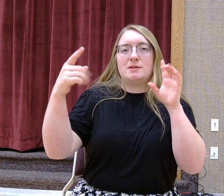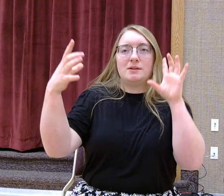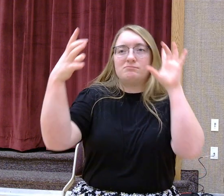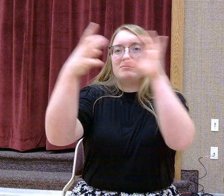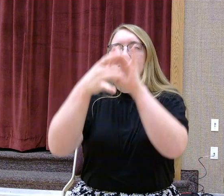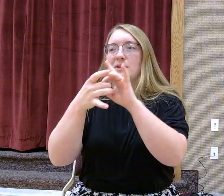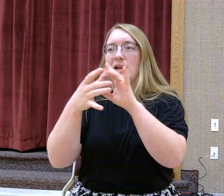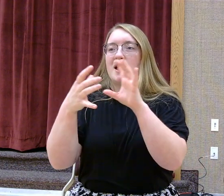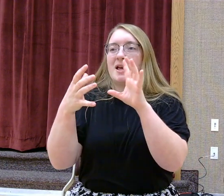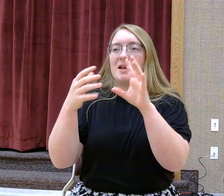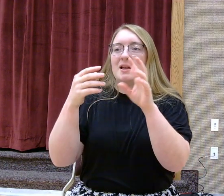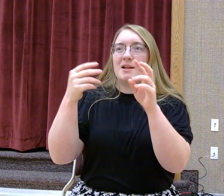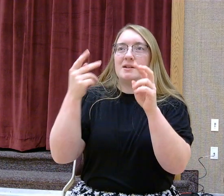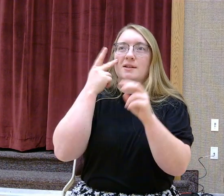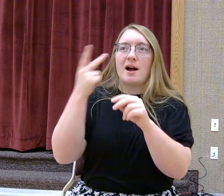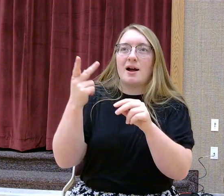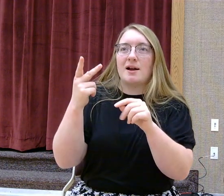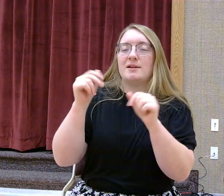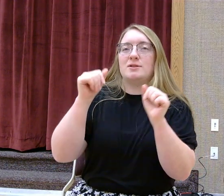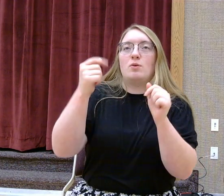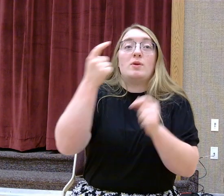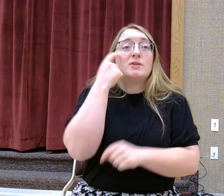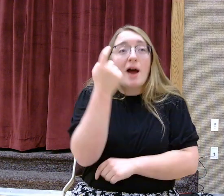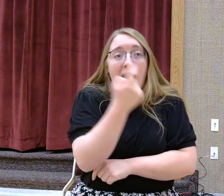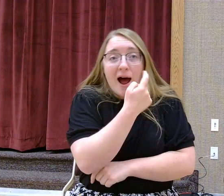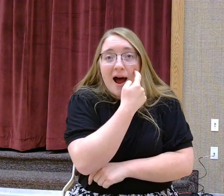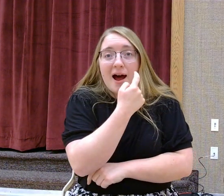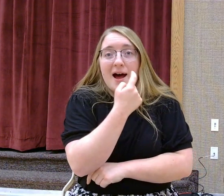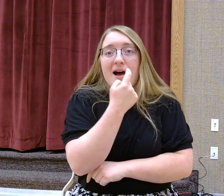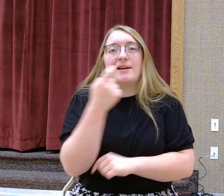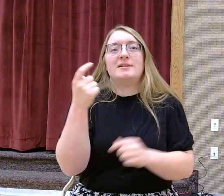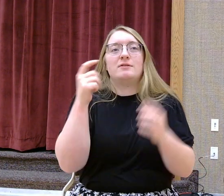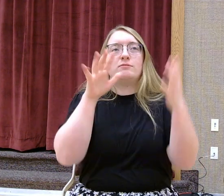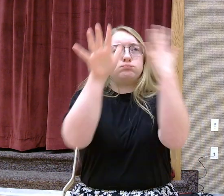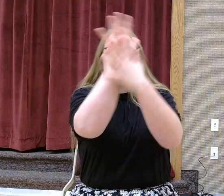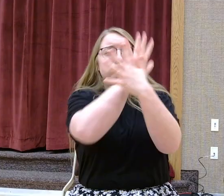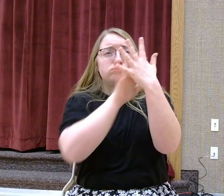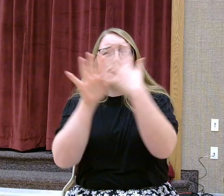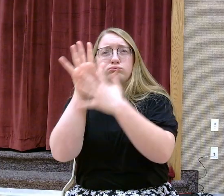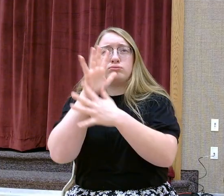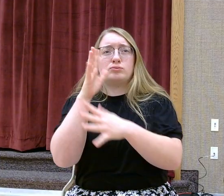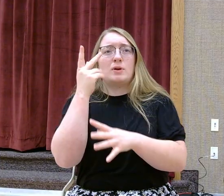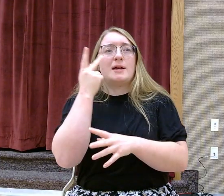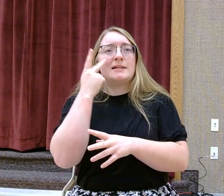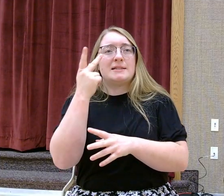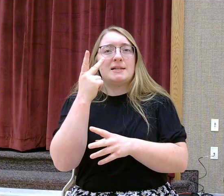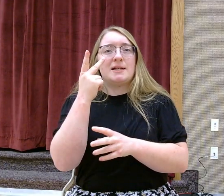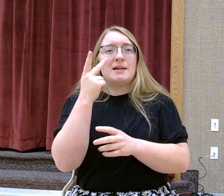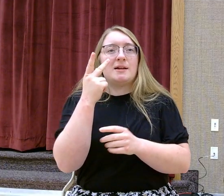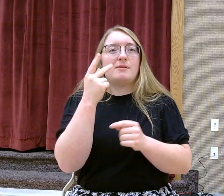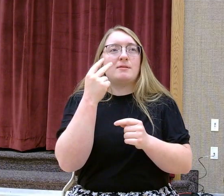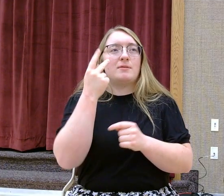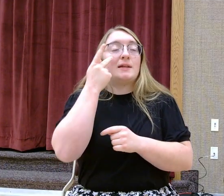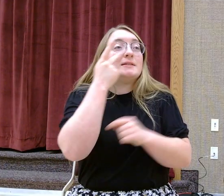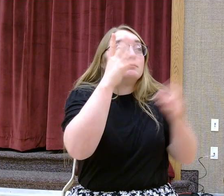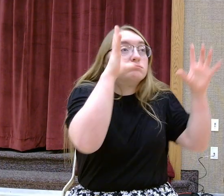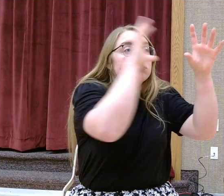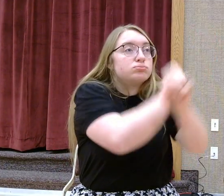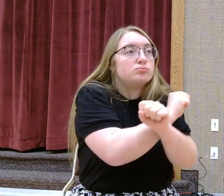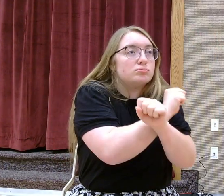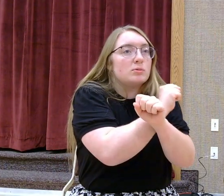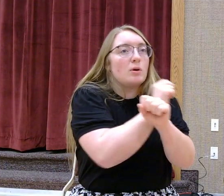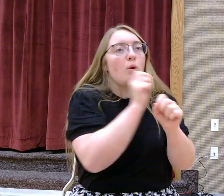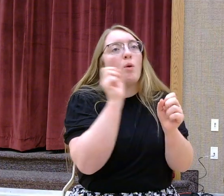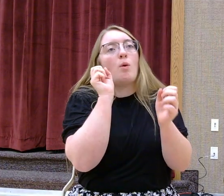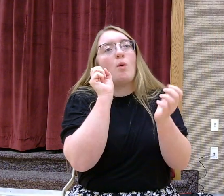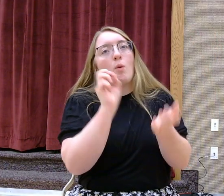or there's double vision or vision loss, typically it's one or the other. It's not both. It can be both